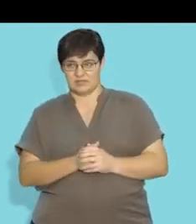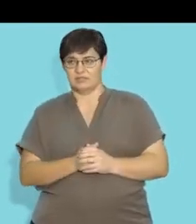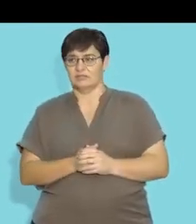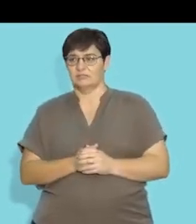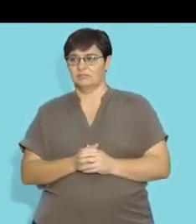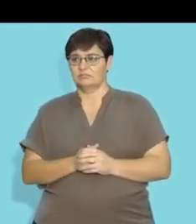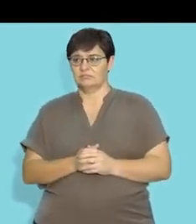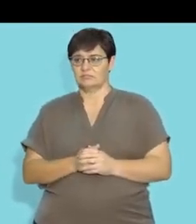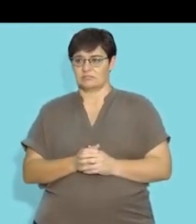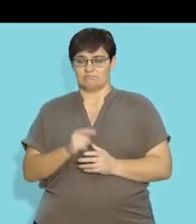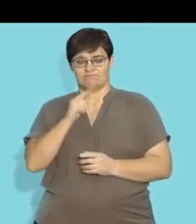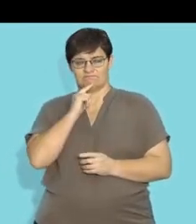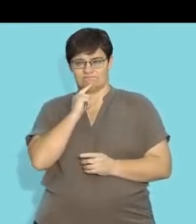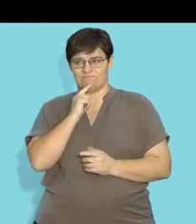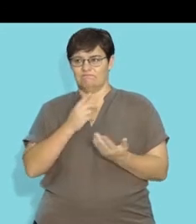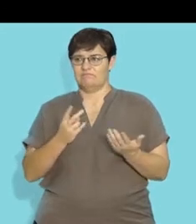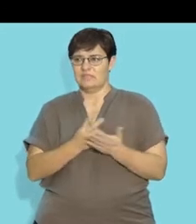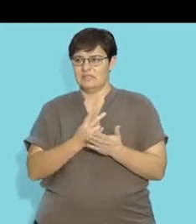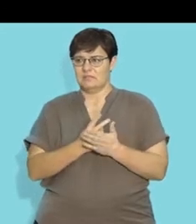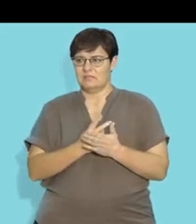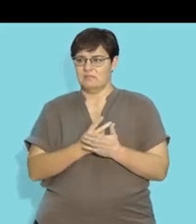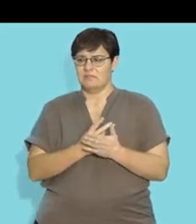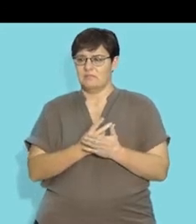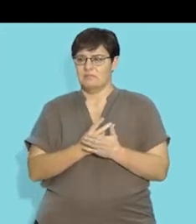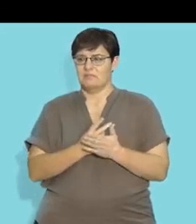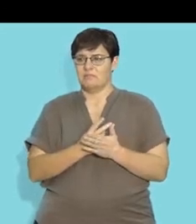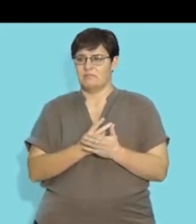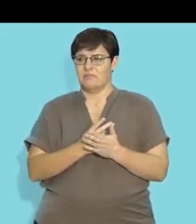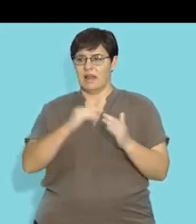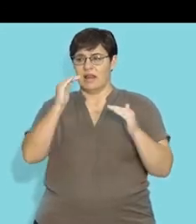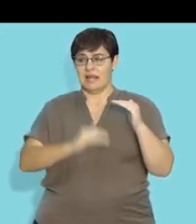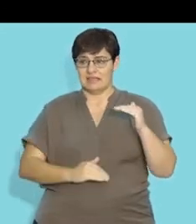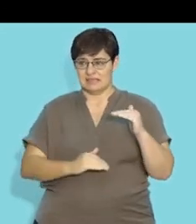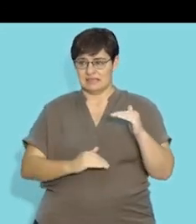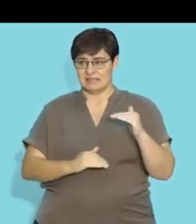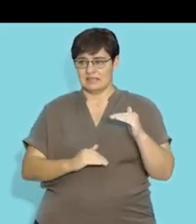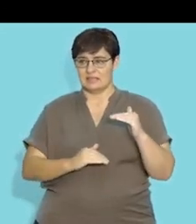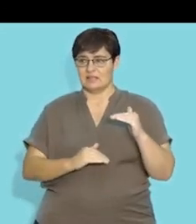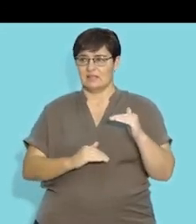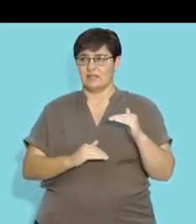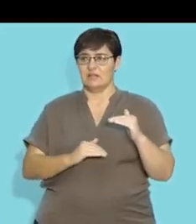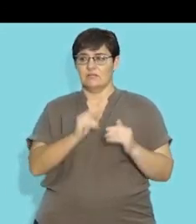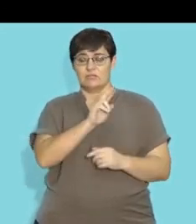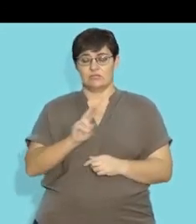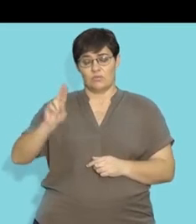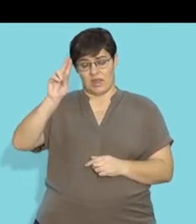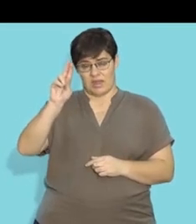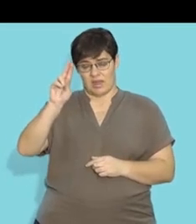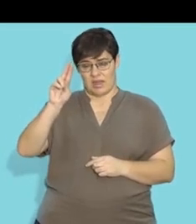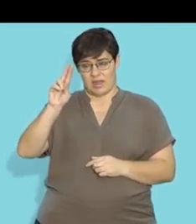least square regression, then correlation, linear regression,